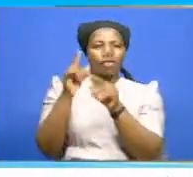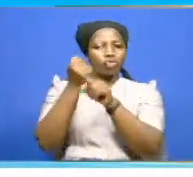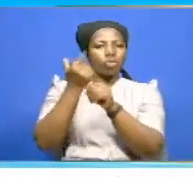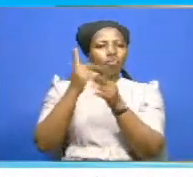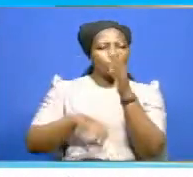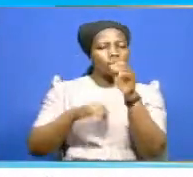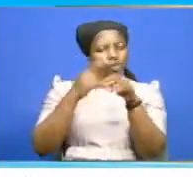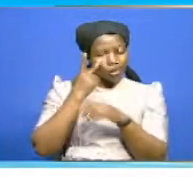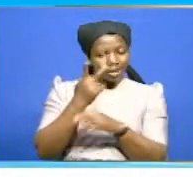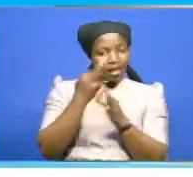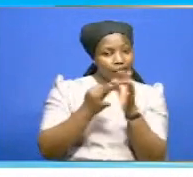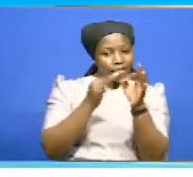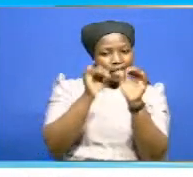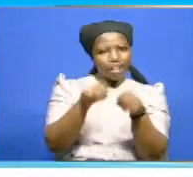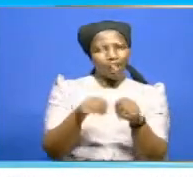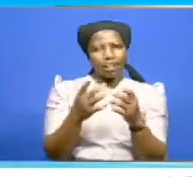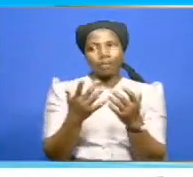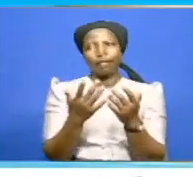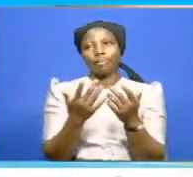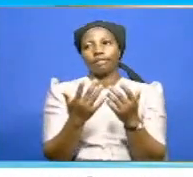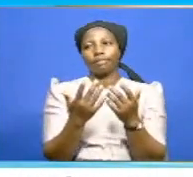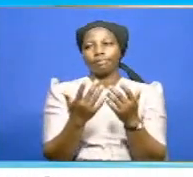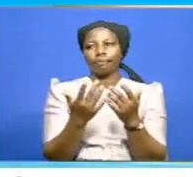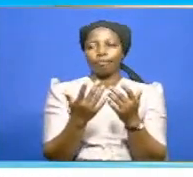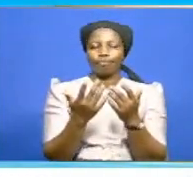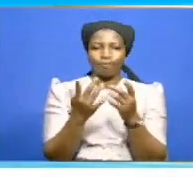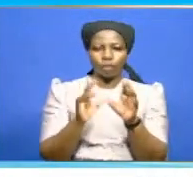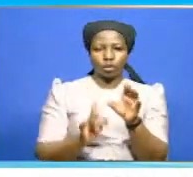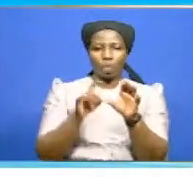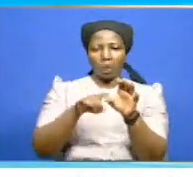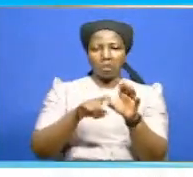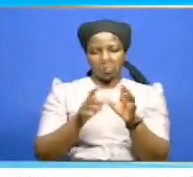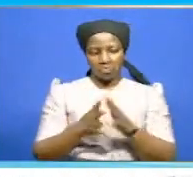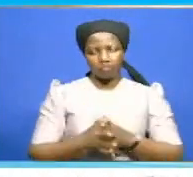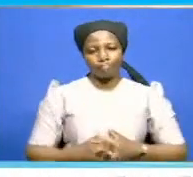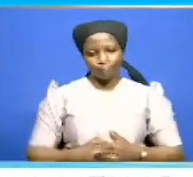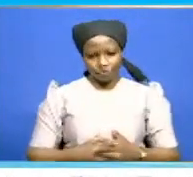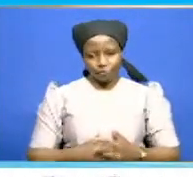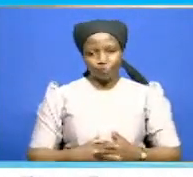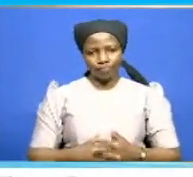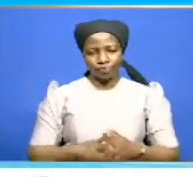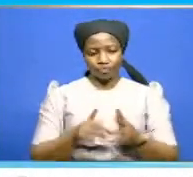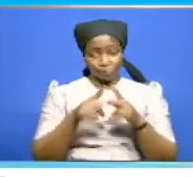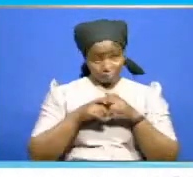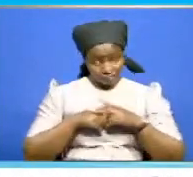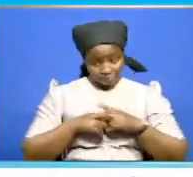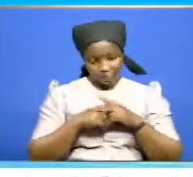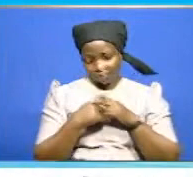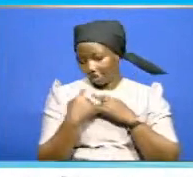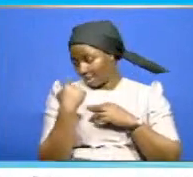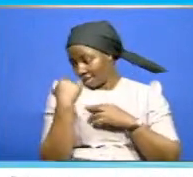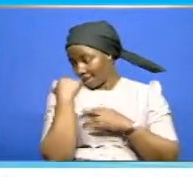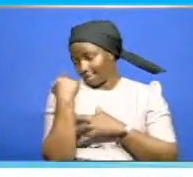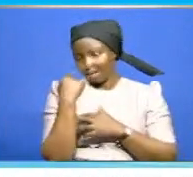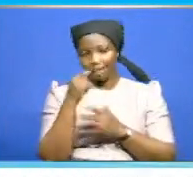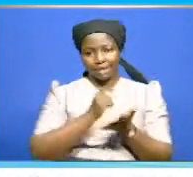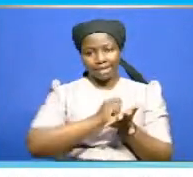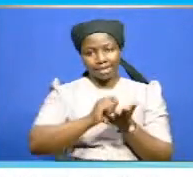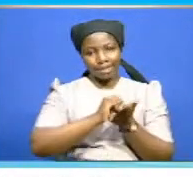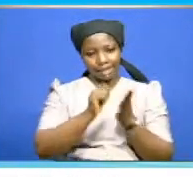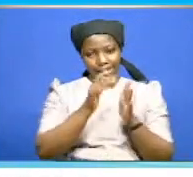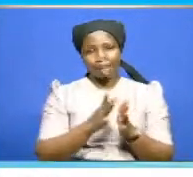they can jump on board. As of yesterday, according to the Secretariat,